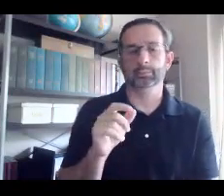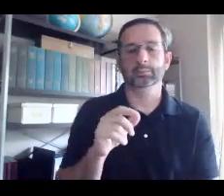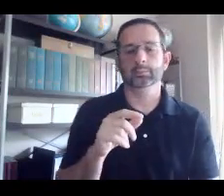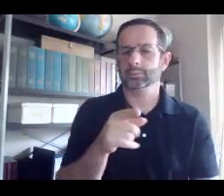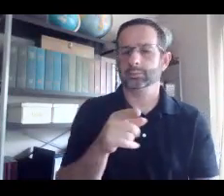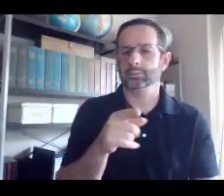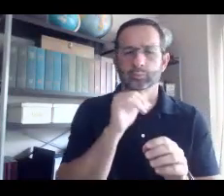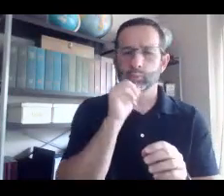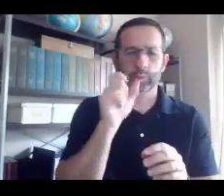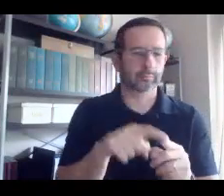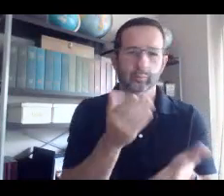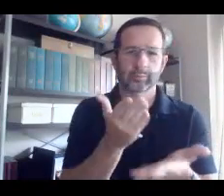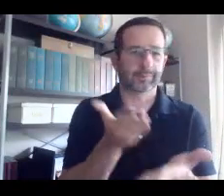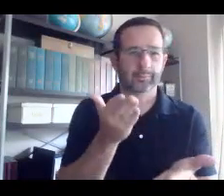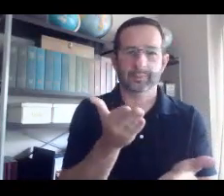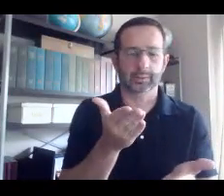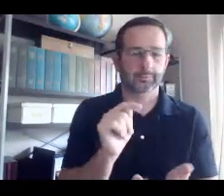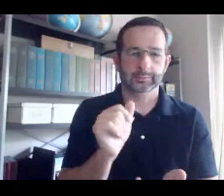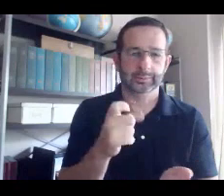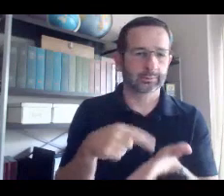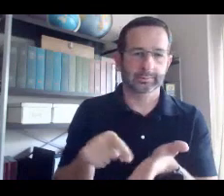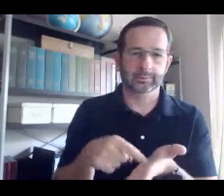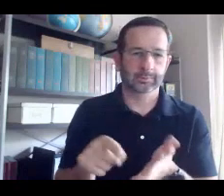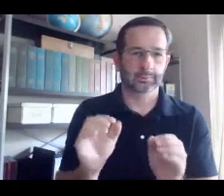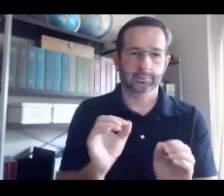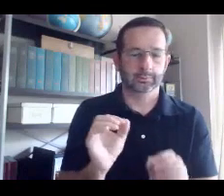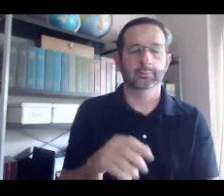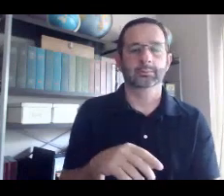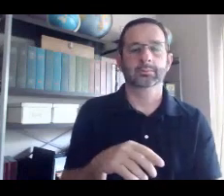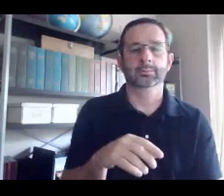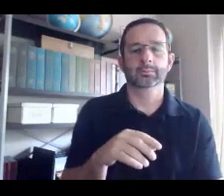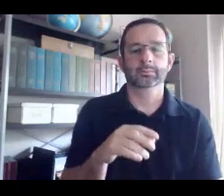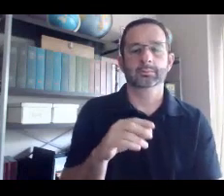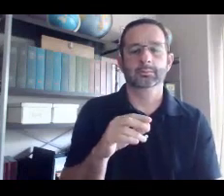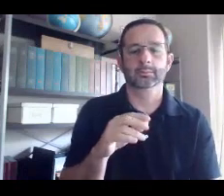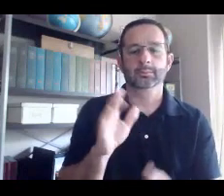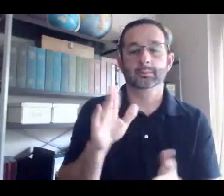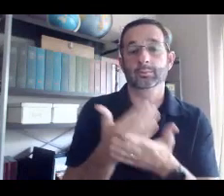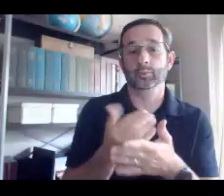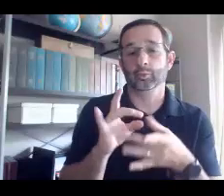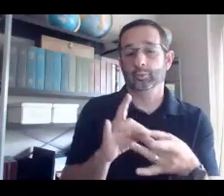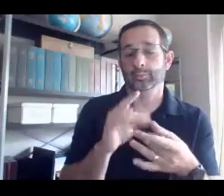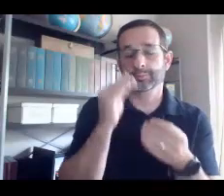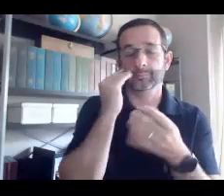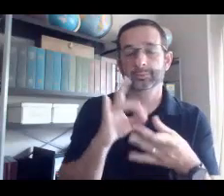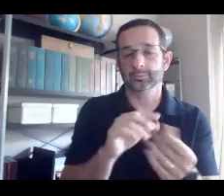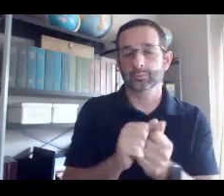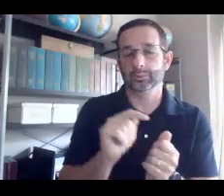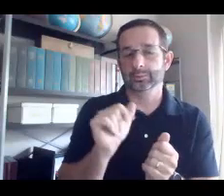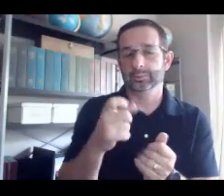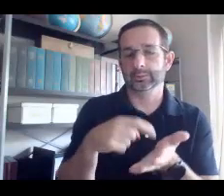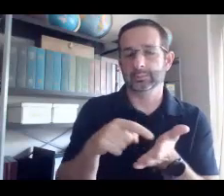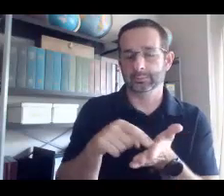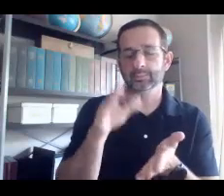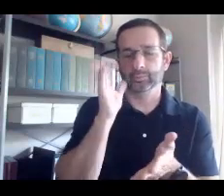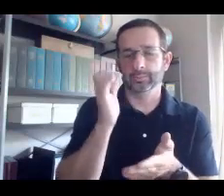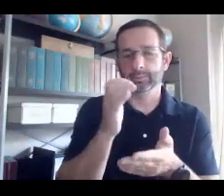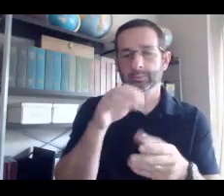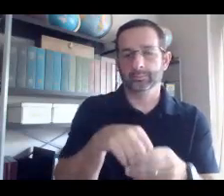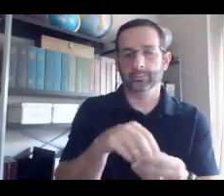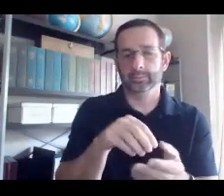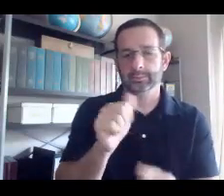tax payments to the IRS. You do not have to verify the tax payments that are made to the IRS.